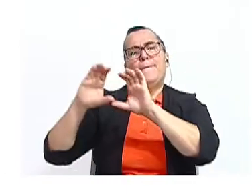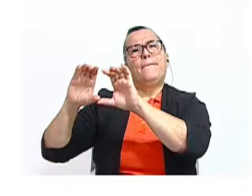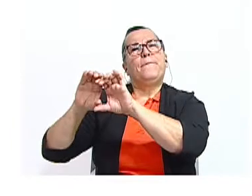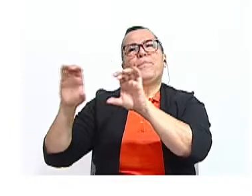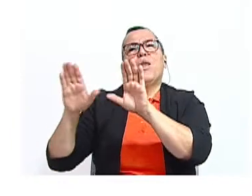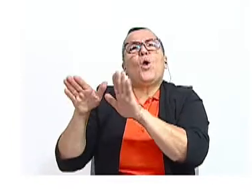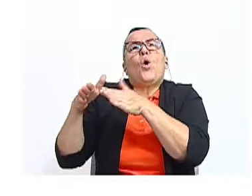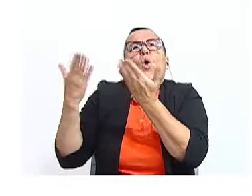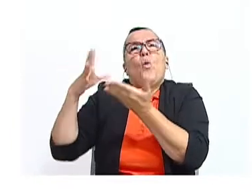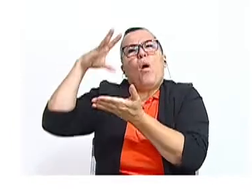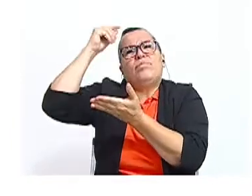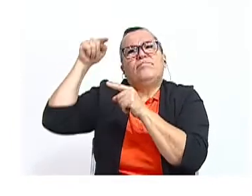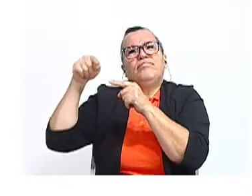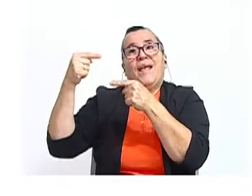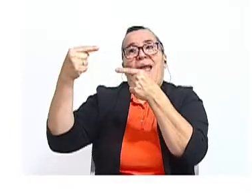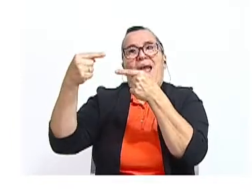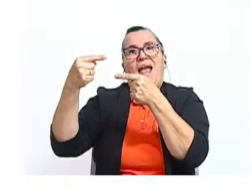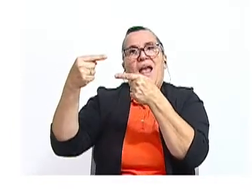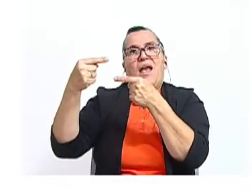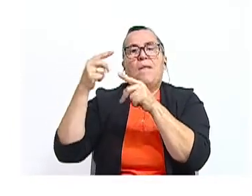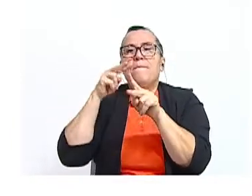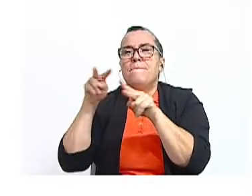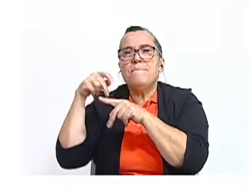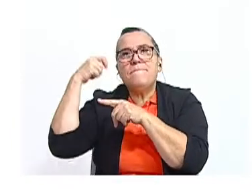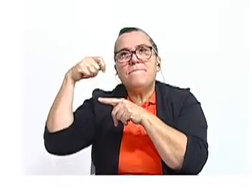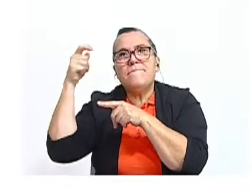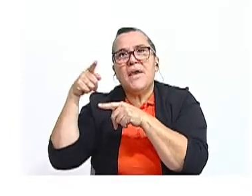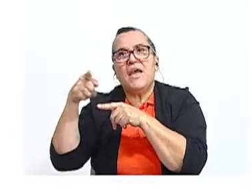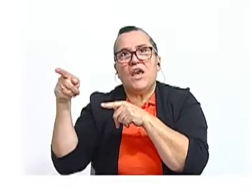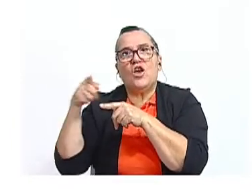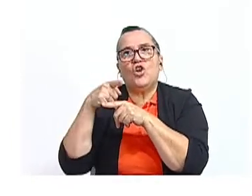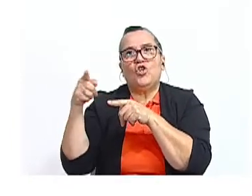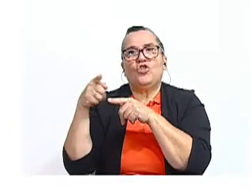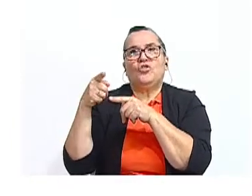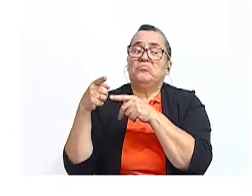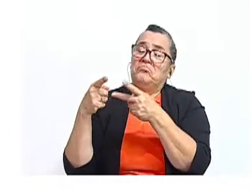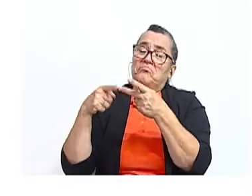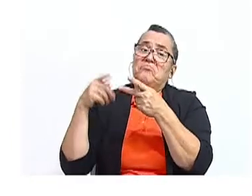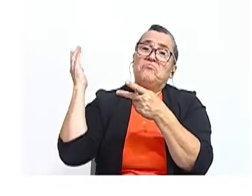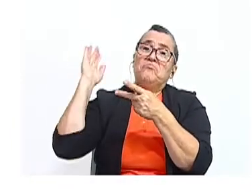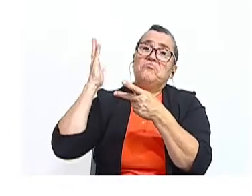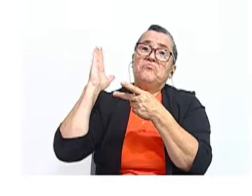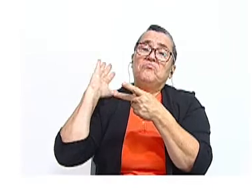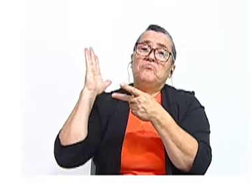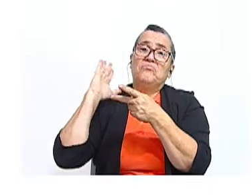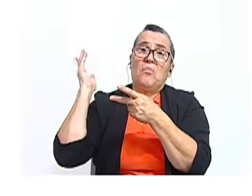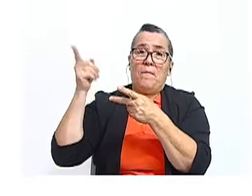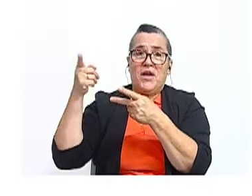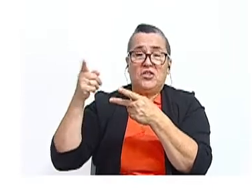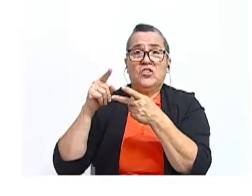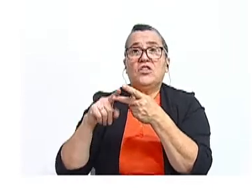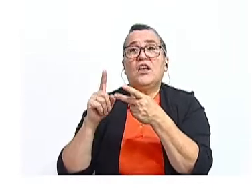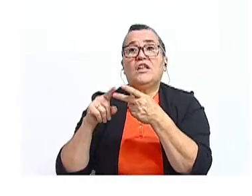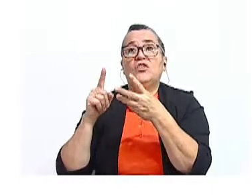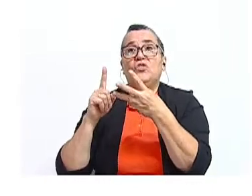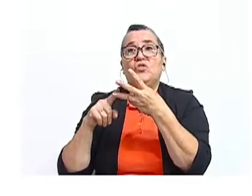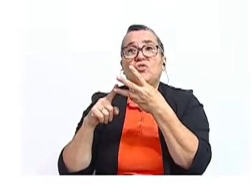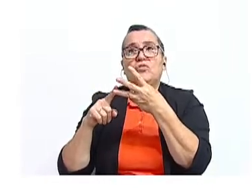I have learned this? Well, watching videos, because you have watched videos, giving oral